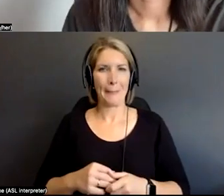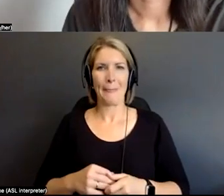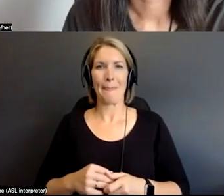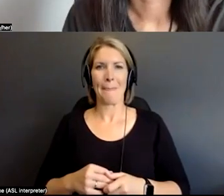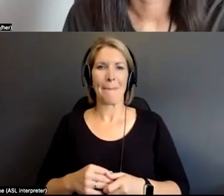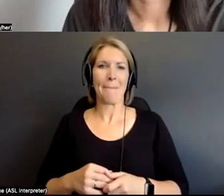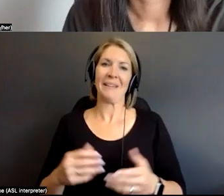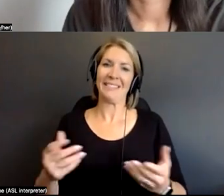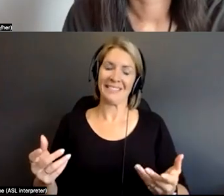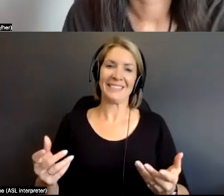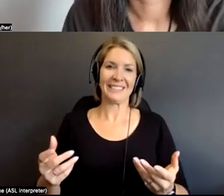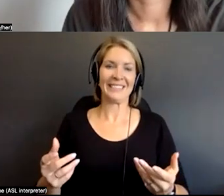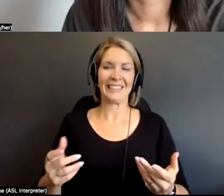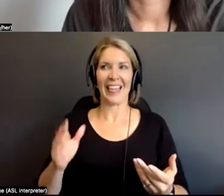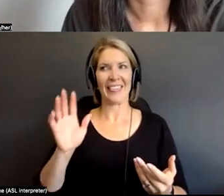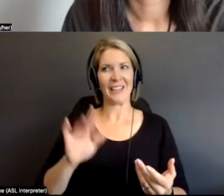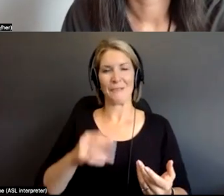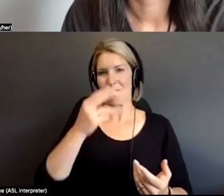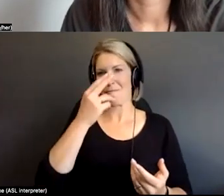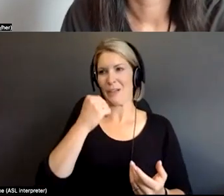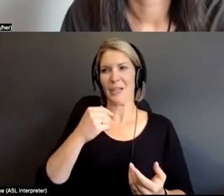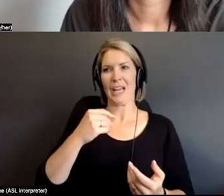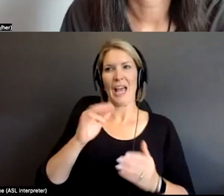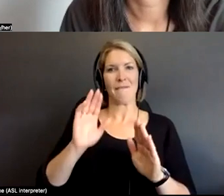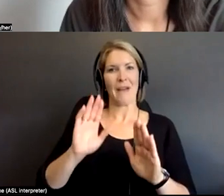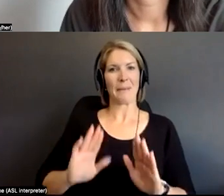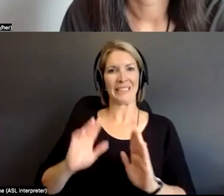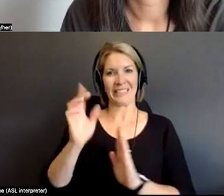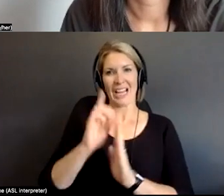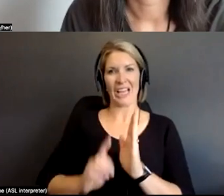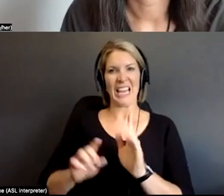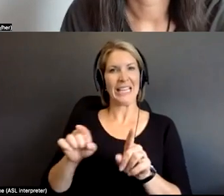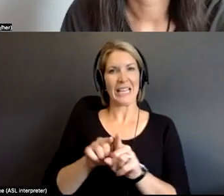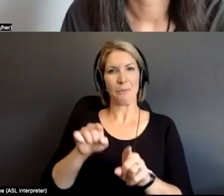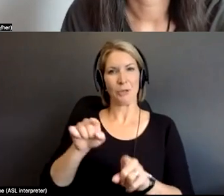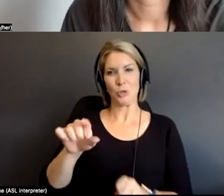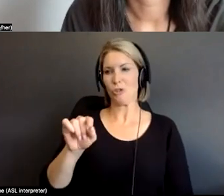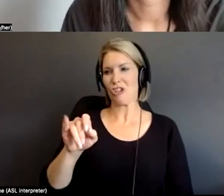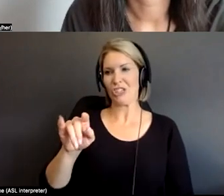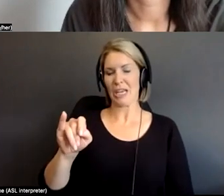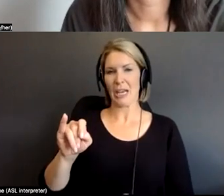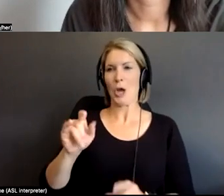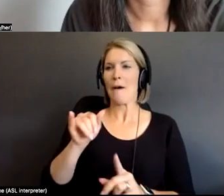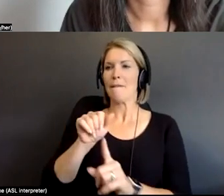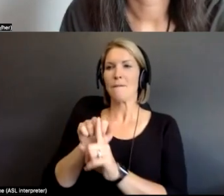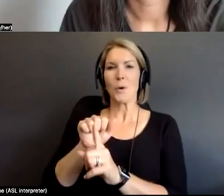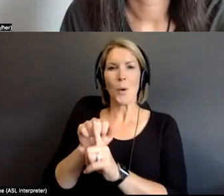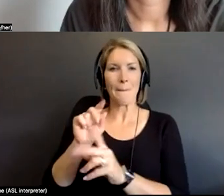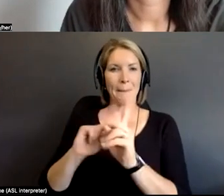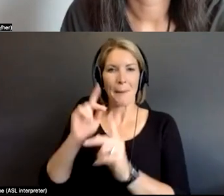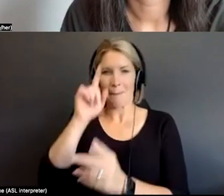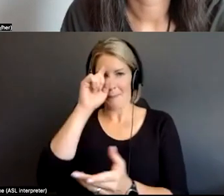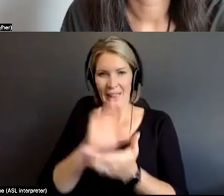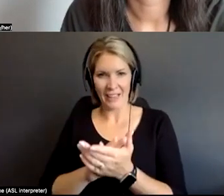that you did, Ingrid, and really fooling people. Same with you, Gigi, to fool people into really believing it. So it worked on that. From that perspective, for